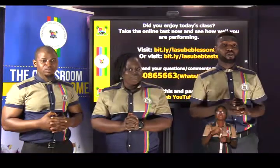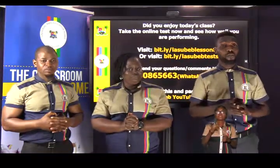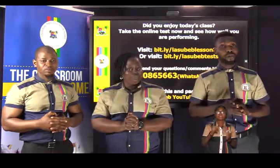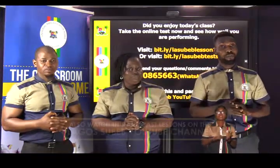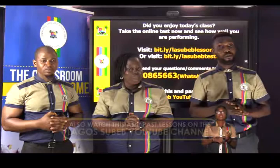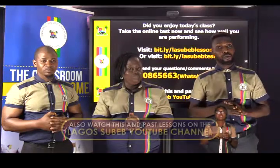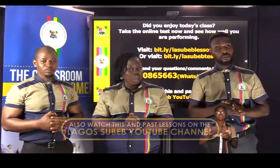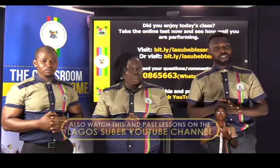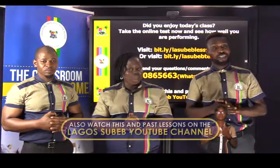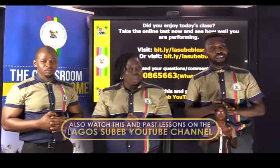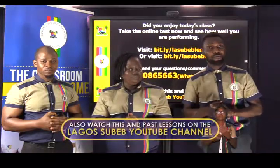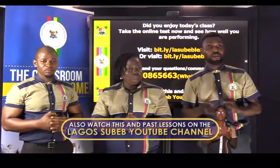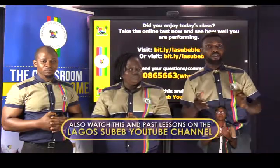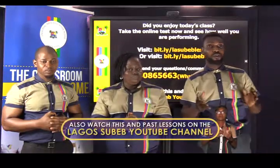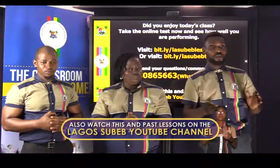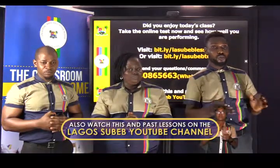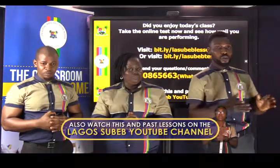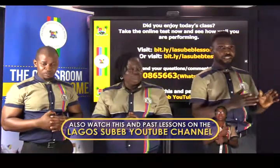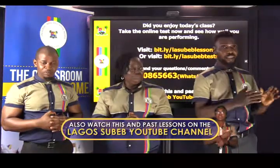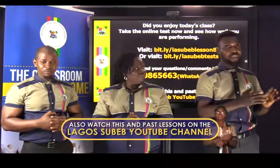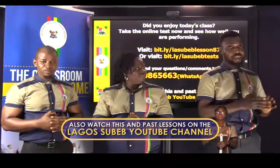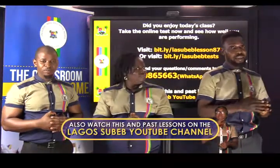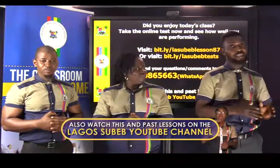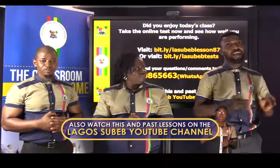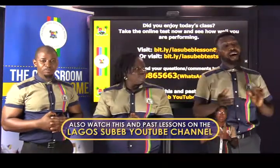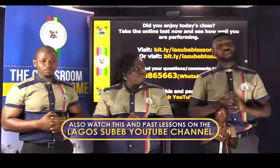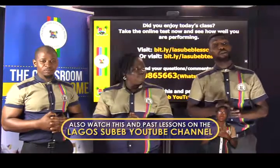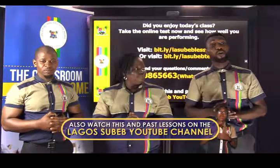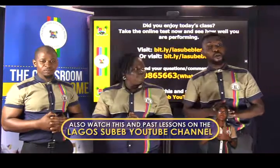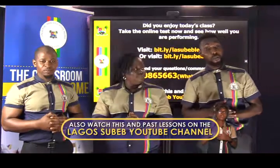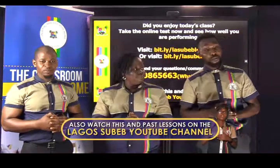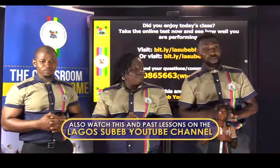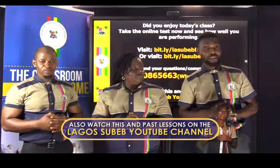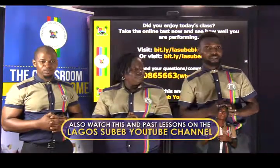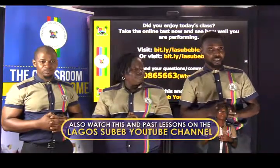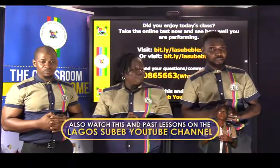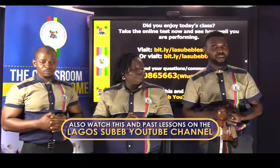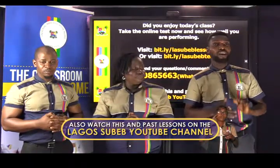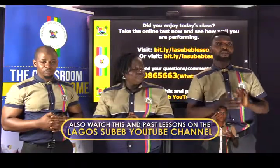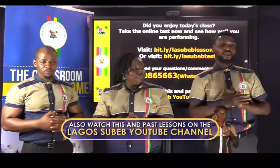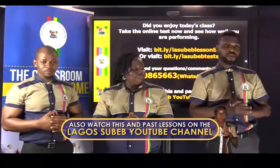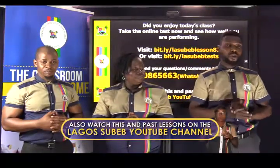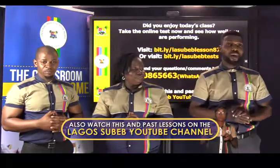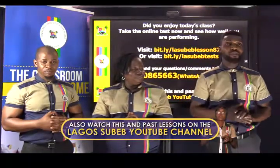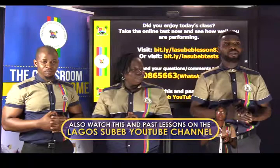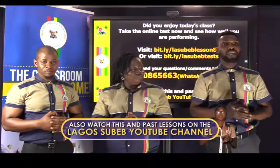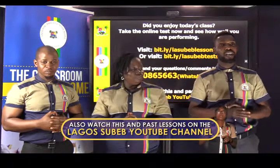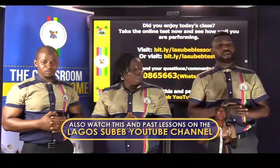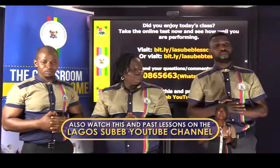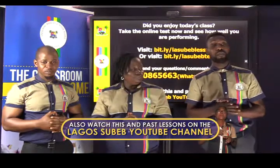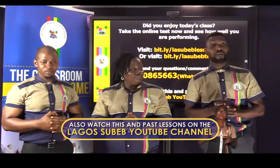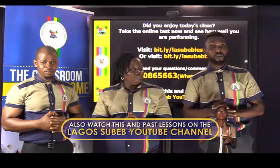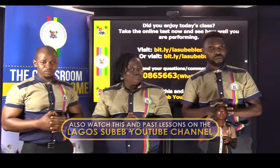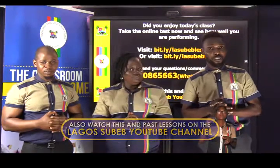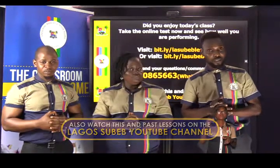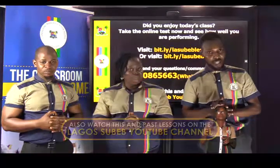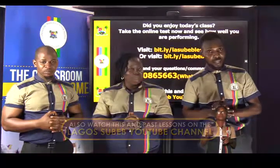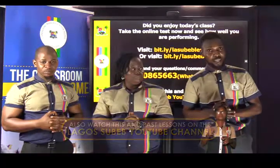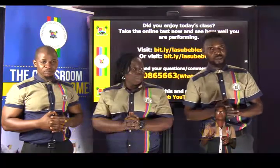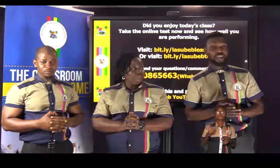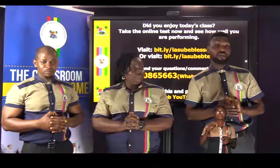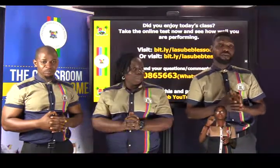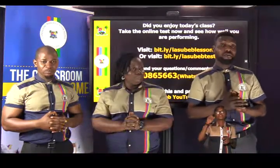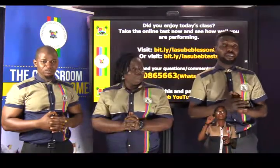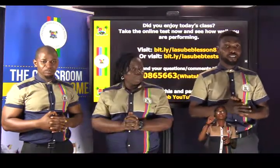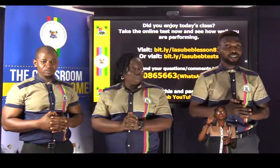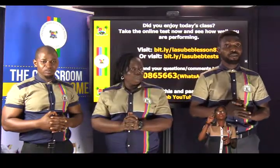on LASUBEB YouTube channel for you to watch again at your own preferred time. Subscribe to LASUBEB YouTube channel